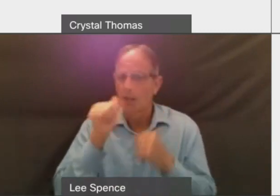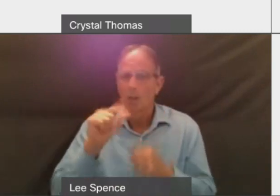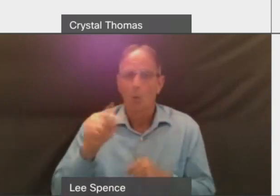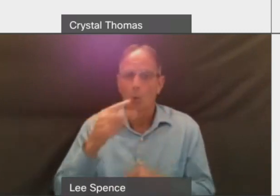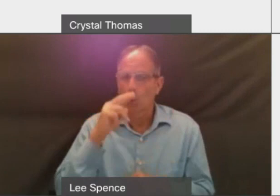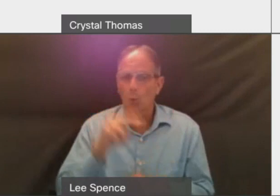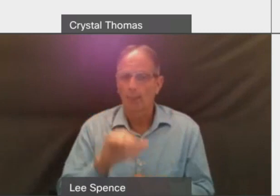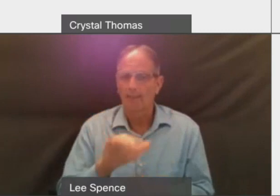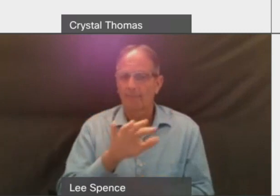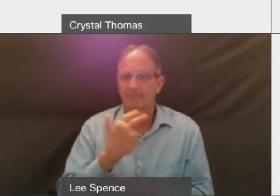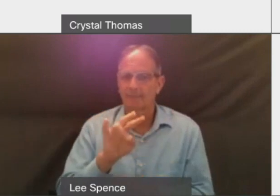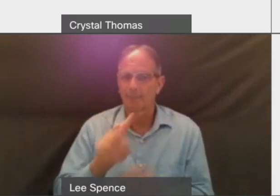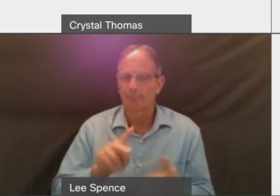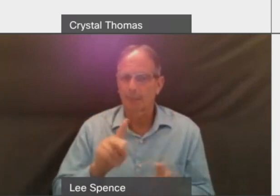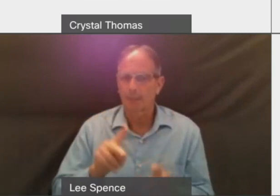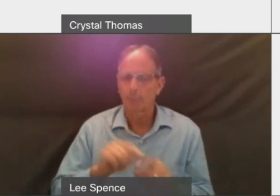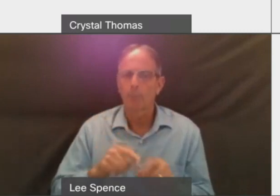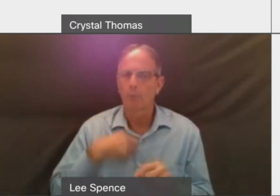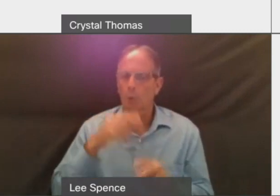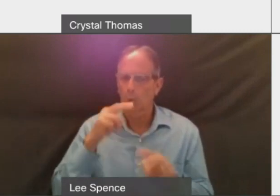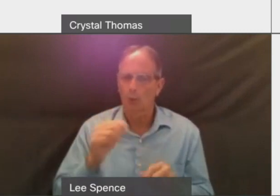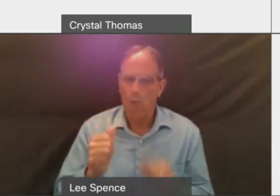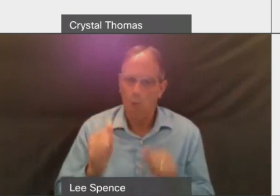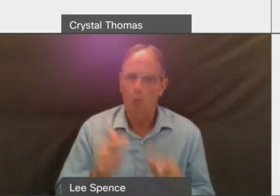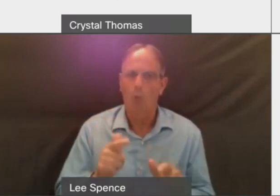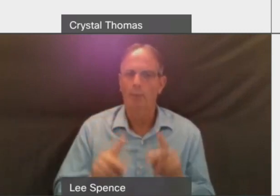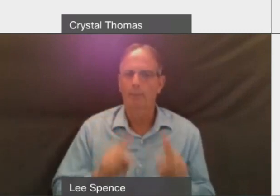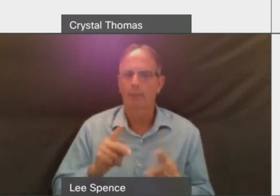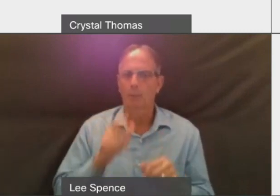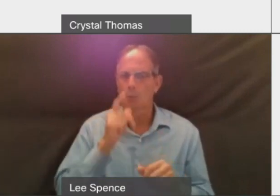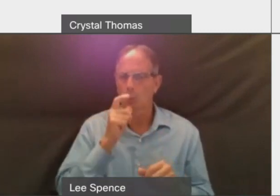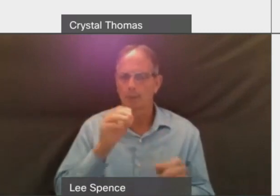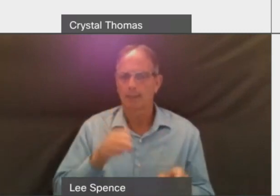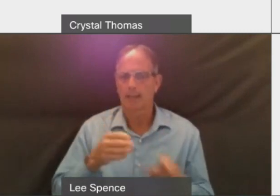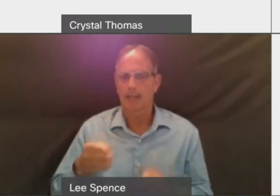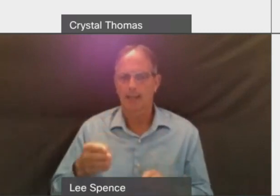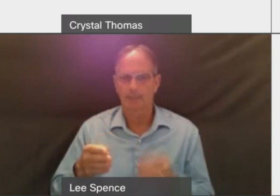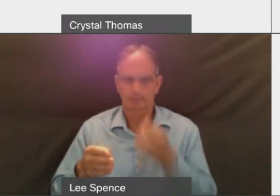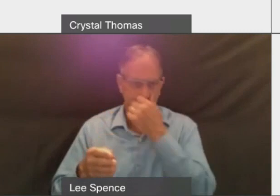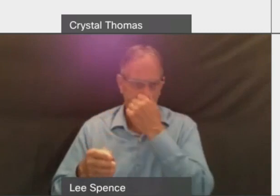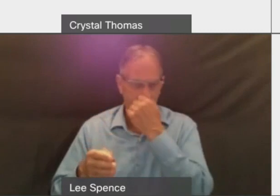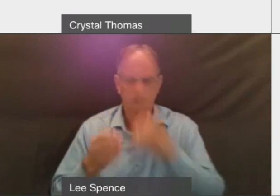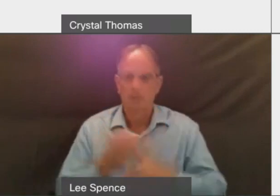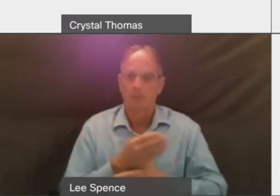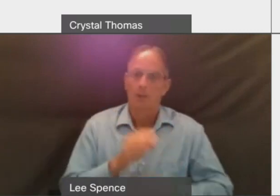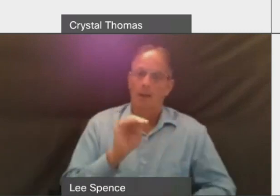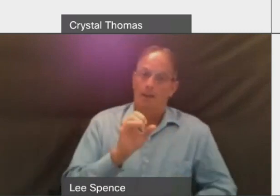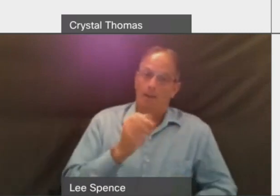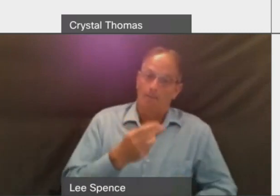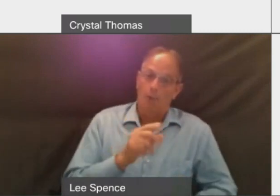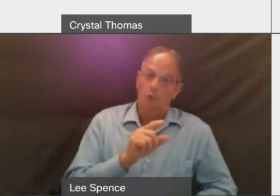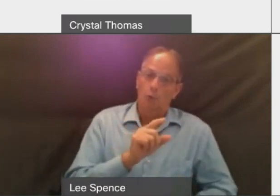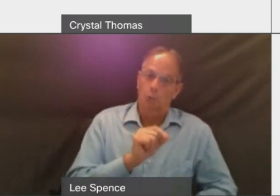people, but at all of the people who died between March 2020 and